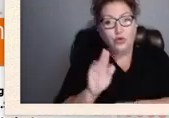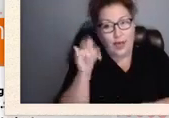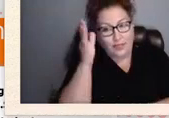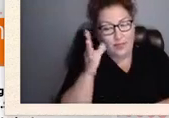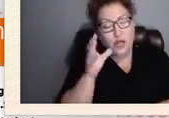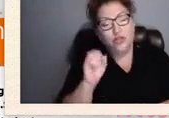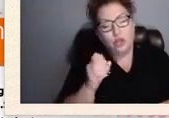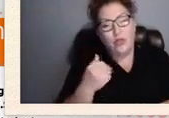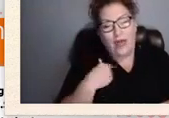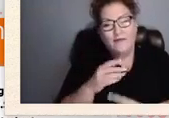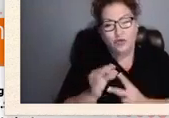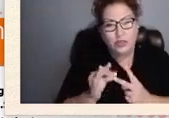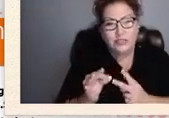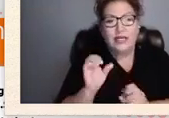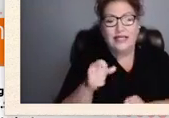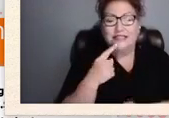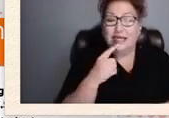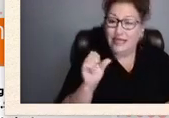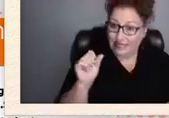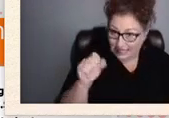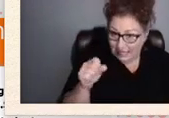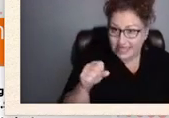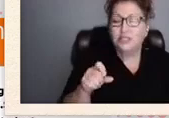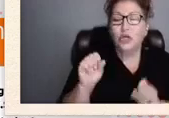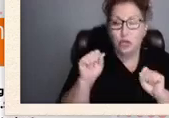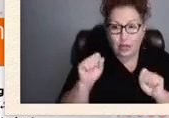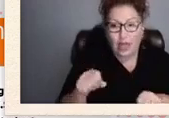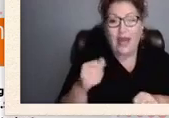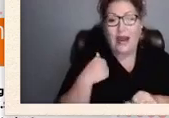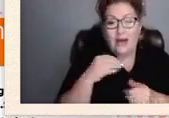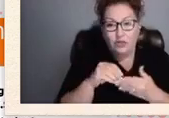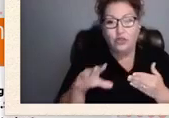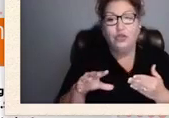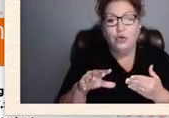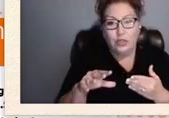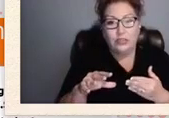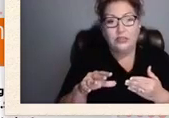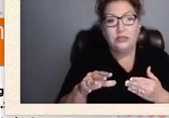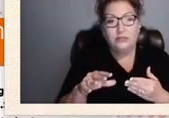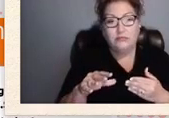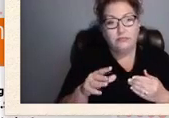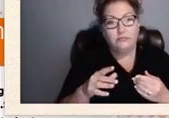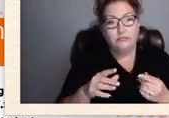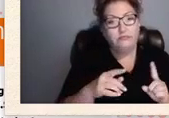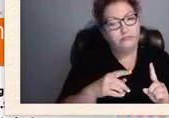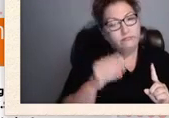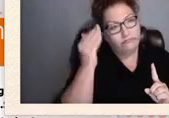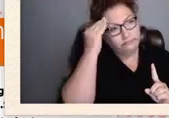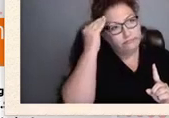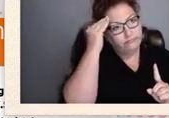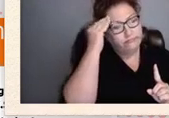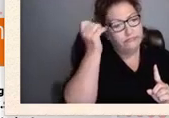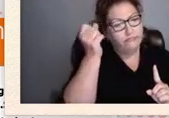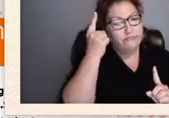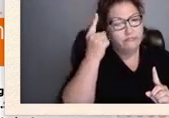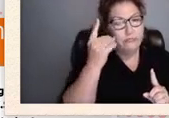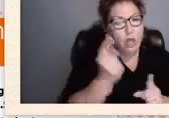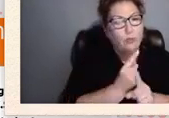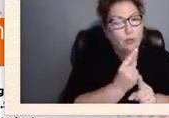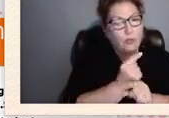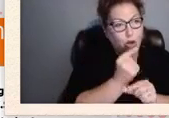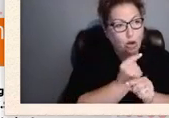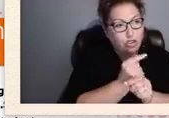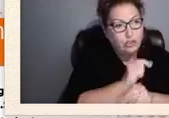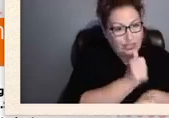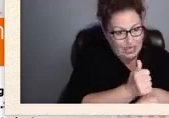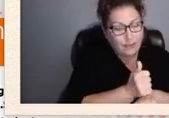So they could say that, yes, you can have the student declared incompetent and have the appropriate guardianship established according to